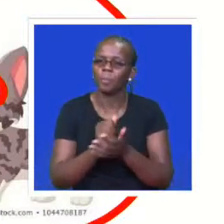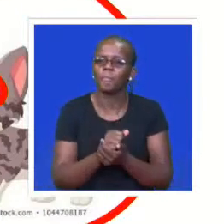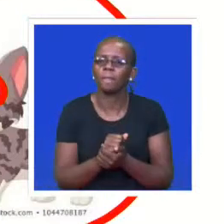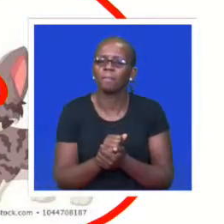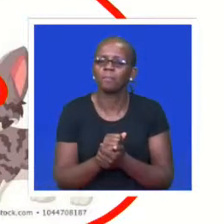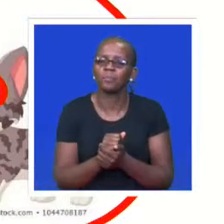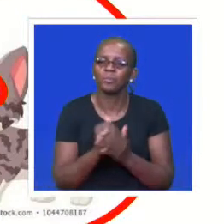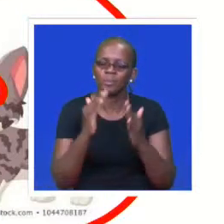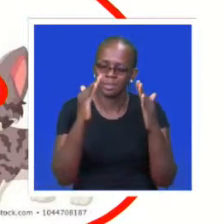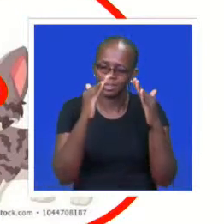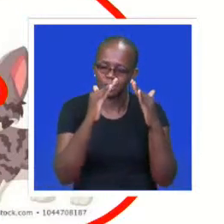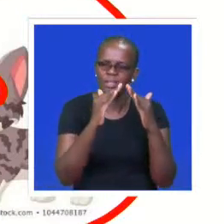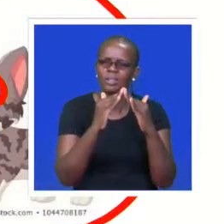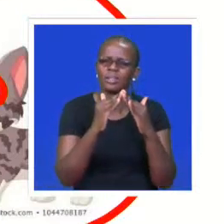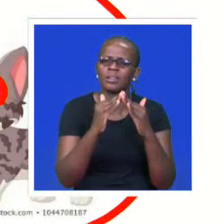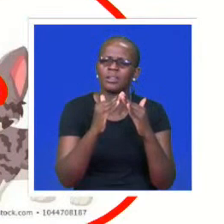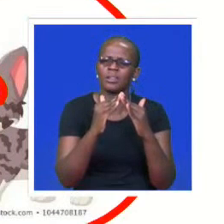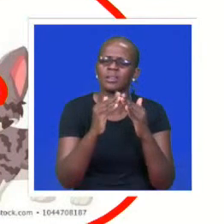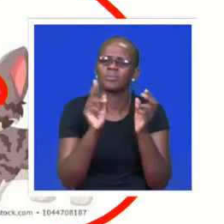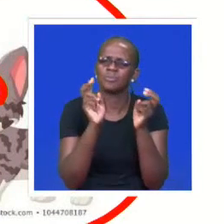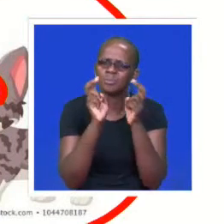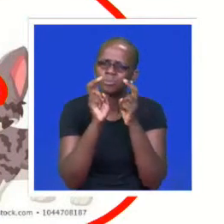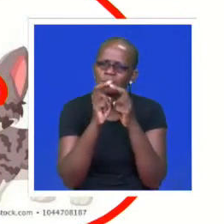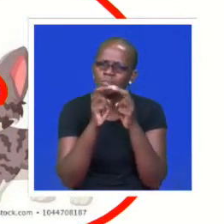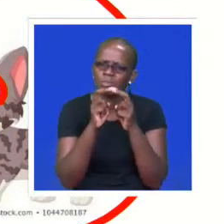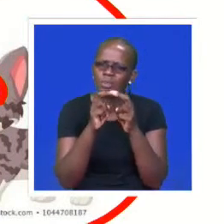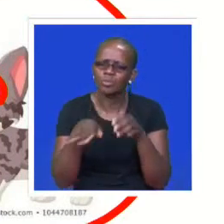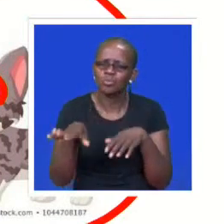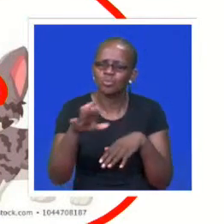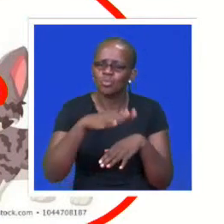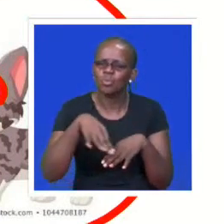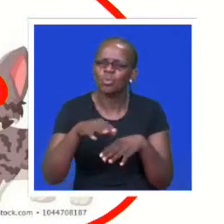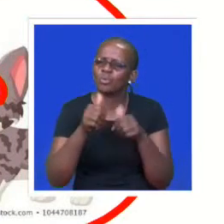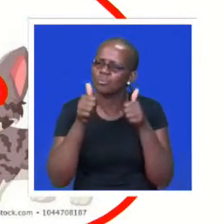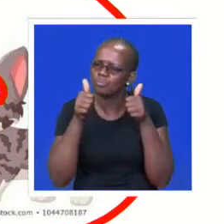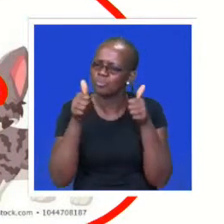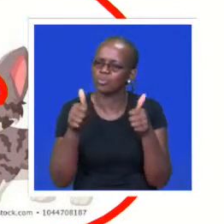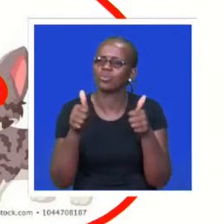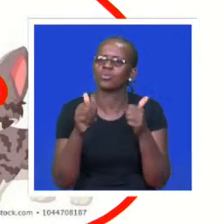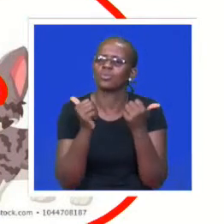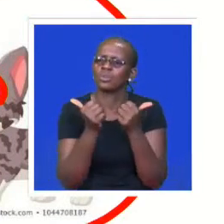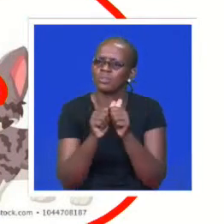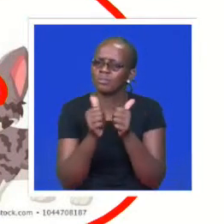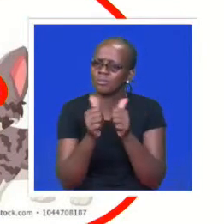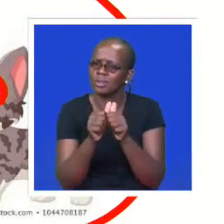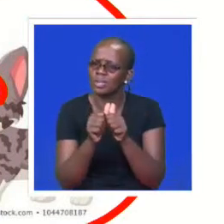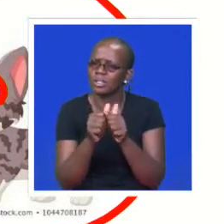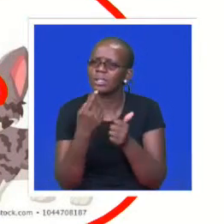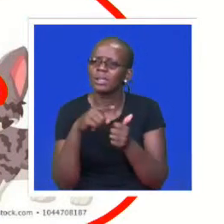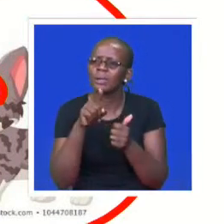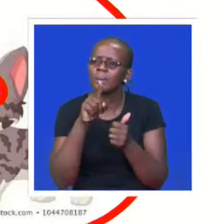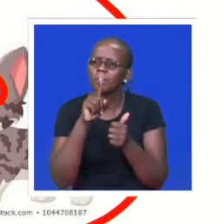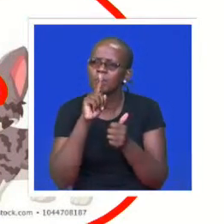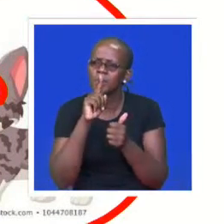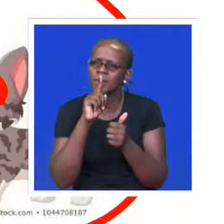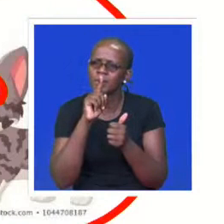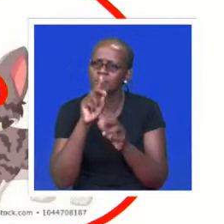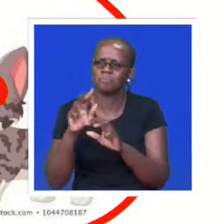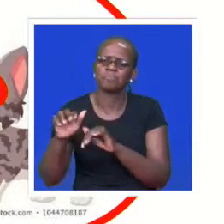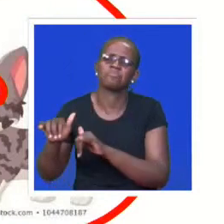good friends, but they lived in fear of claws of the house